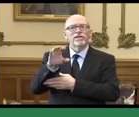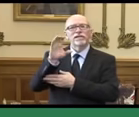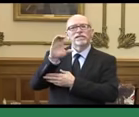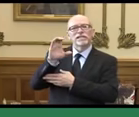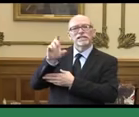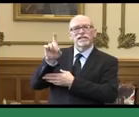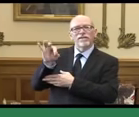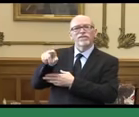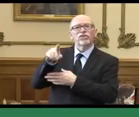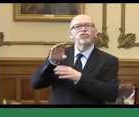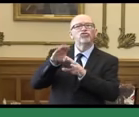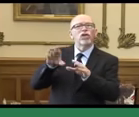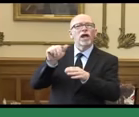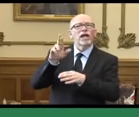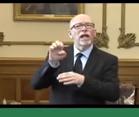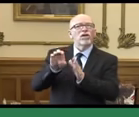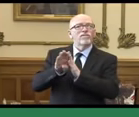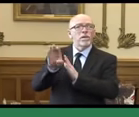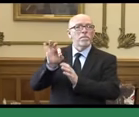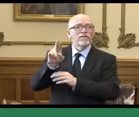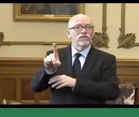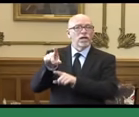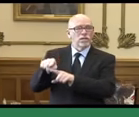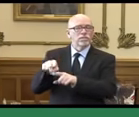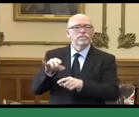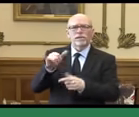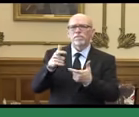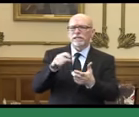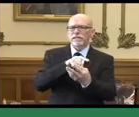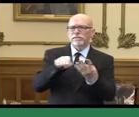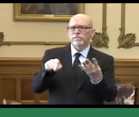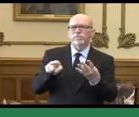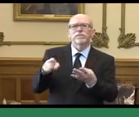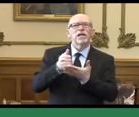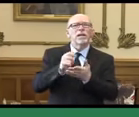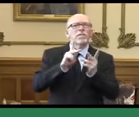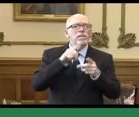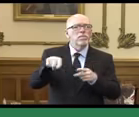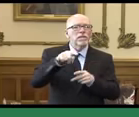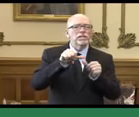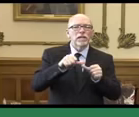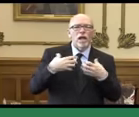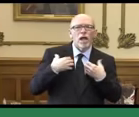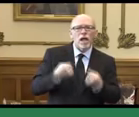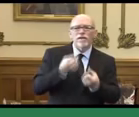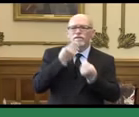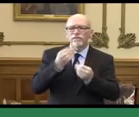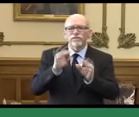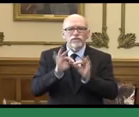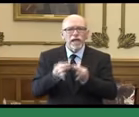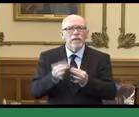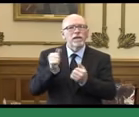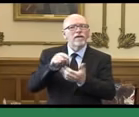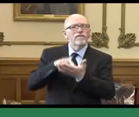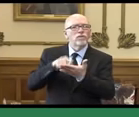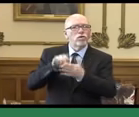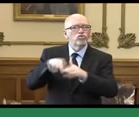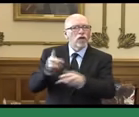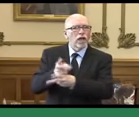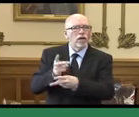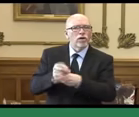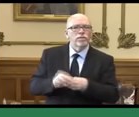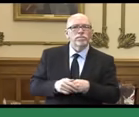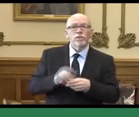Care Development Fund, are the biggest ones. These programs help Hoosiers stay healthy, feed their families, and afford child care. In